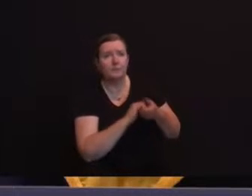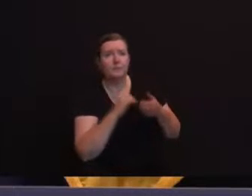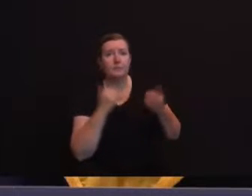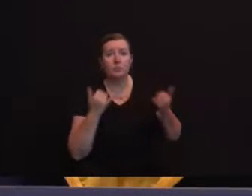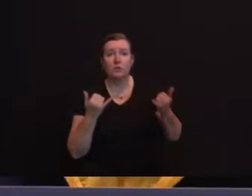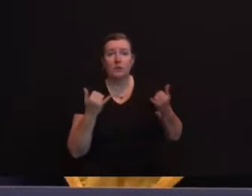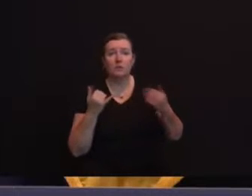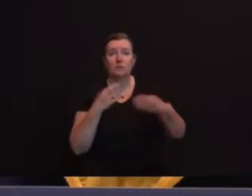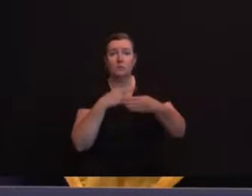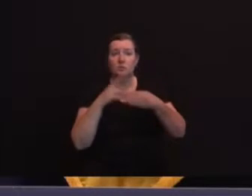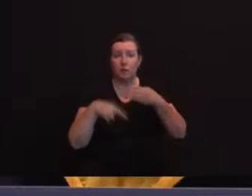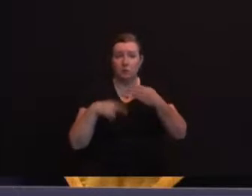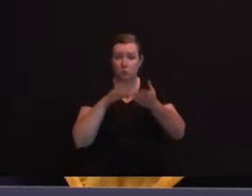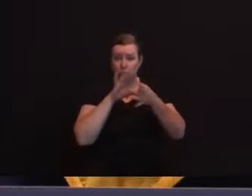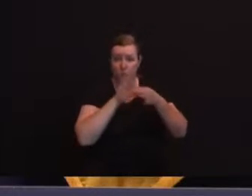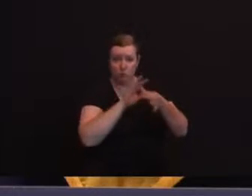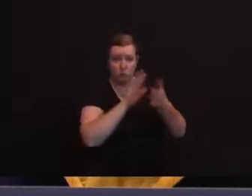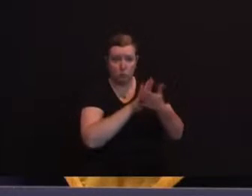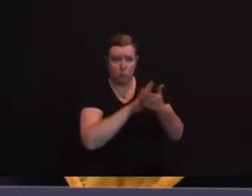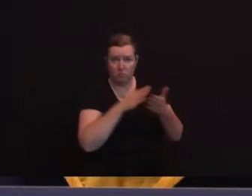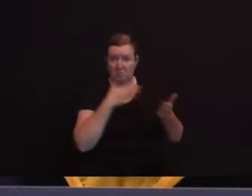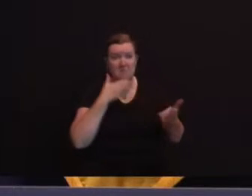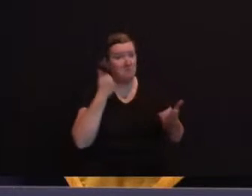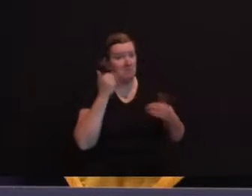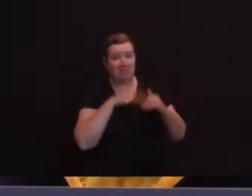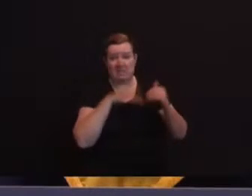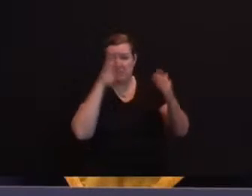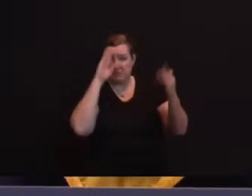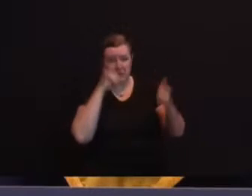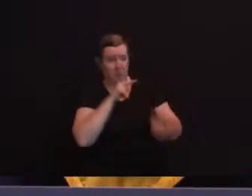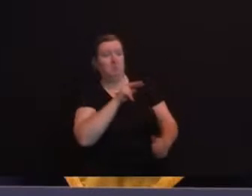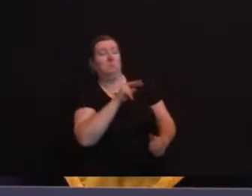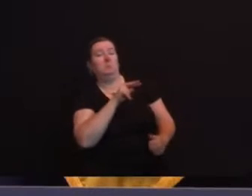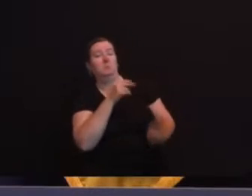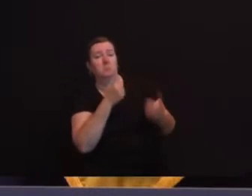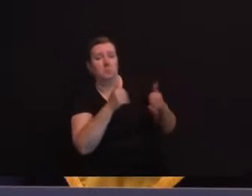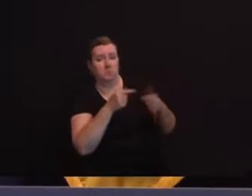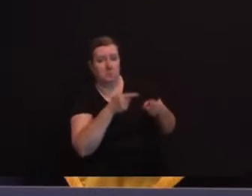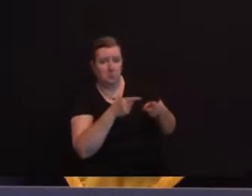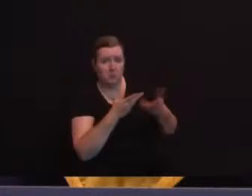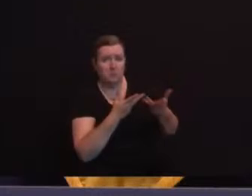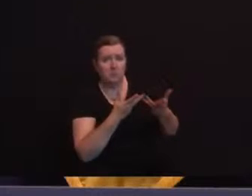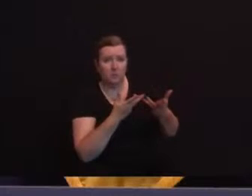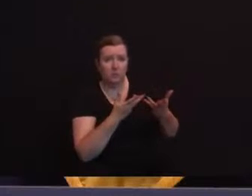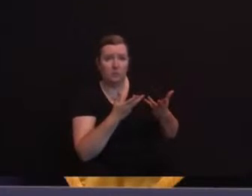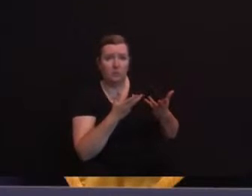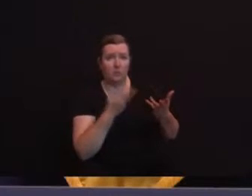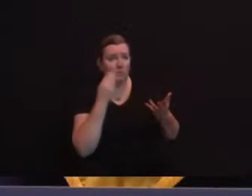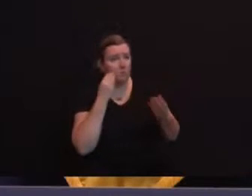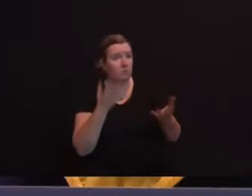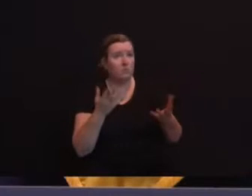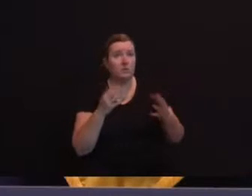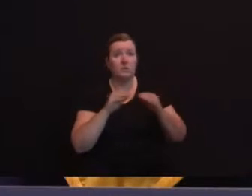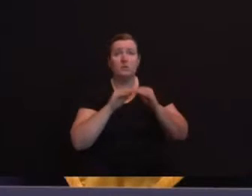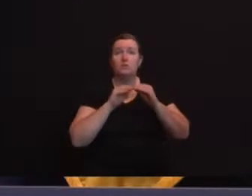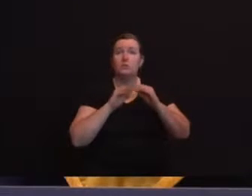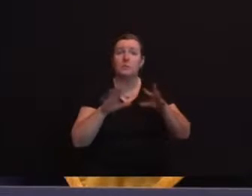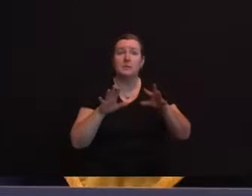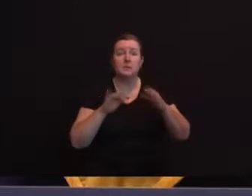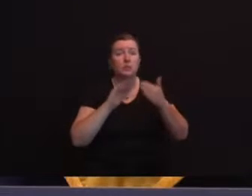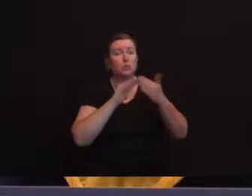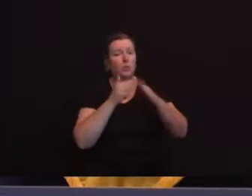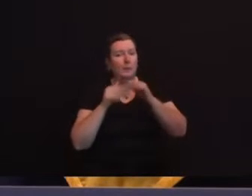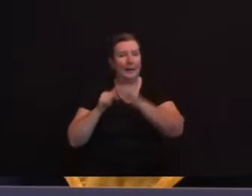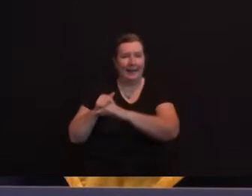so far, which is true. It's another thing to say that transmission is a lot more in the communities than it is inside the four walls